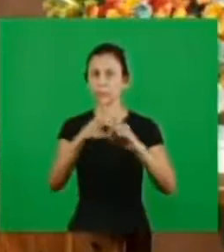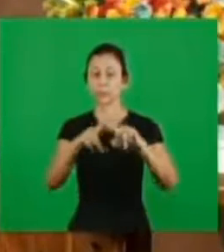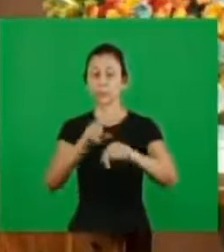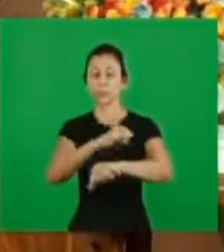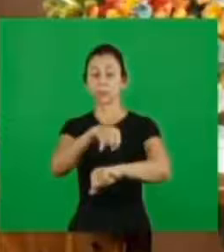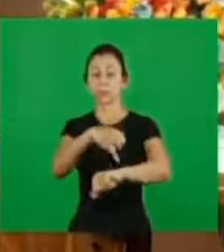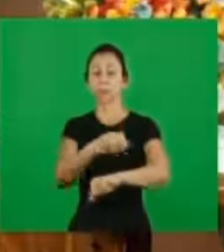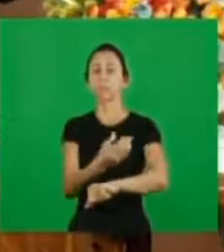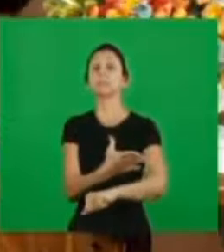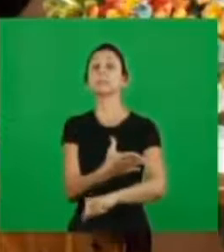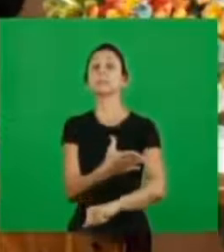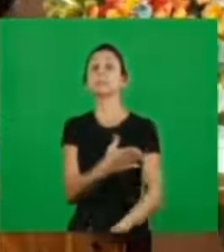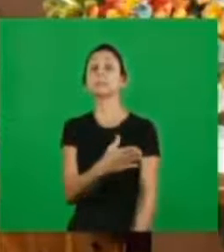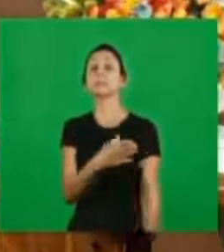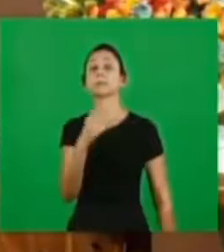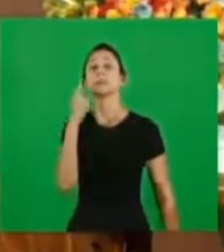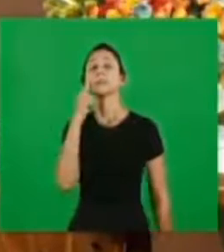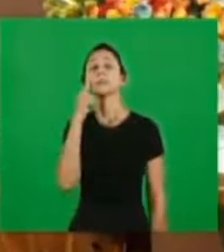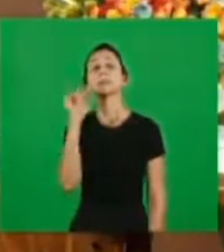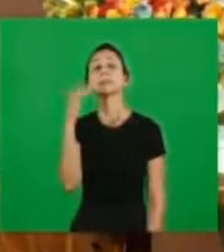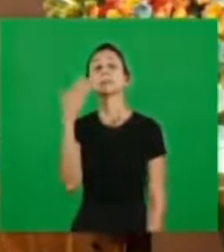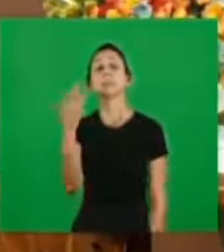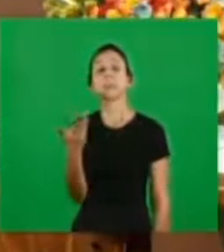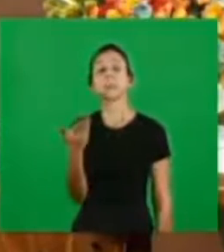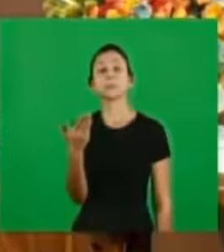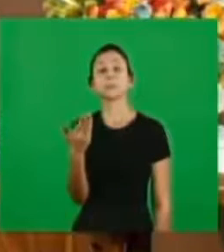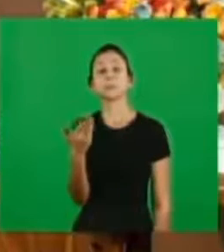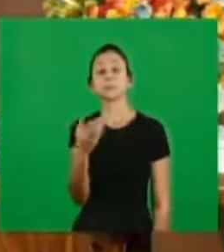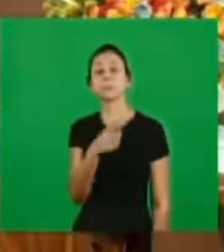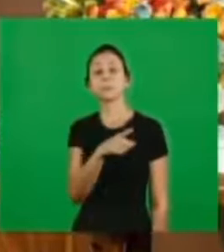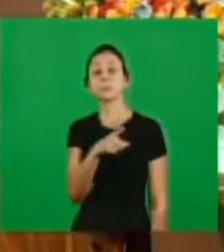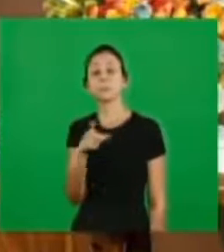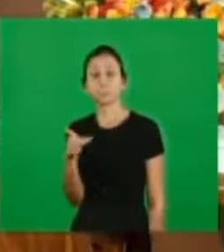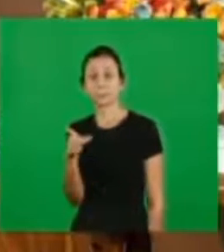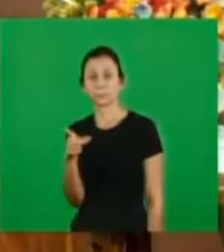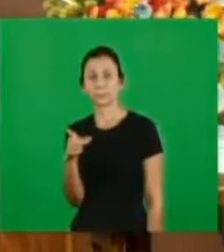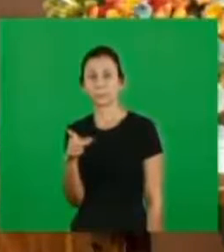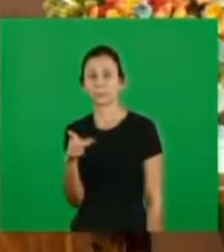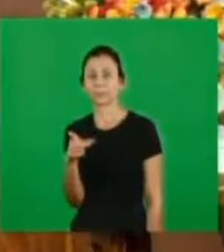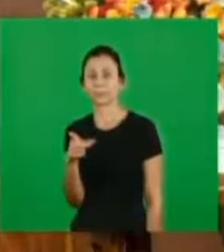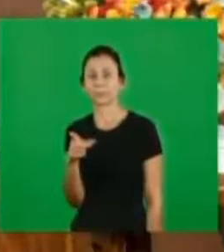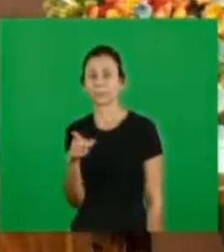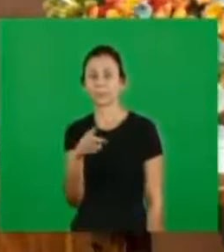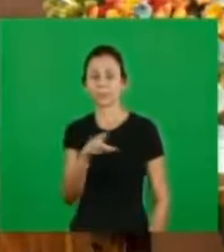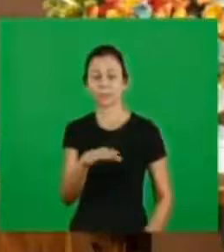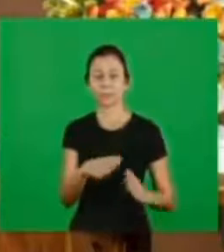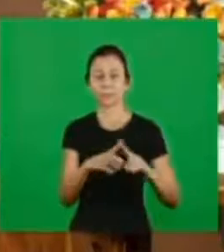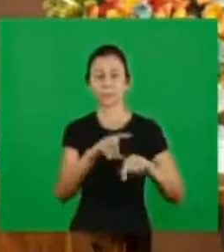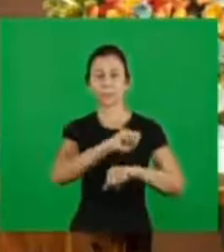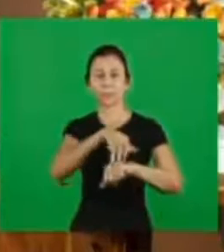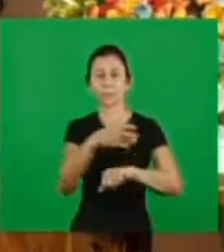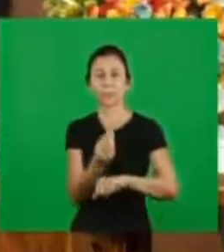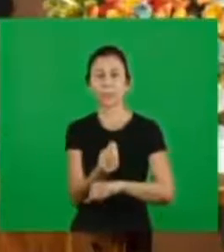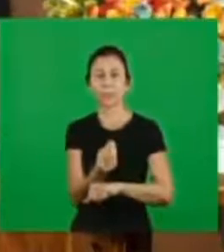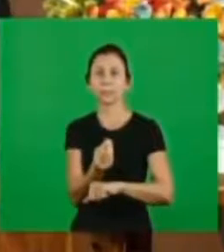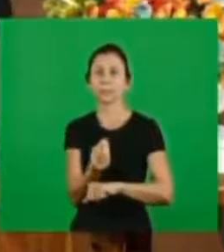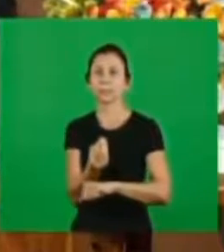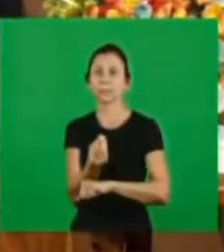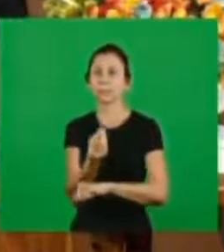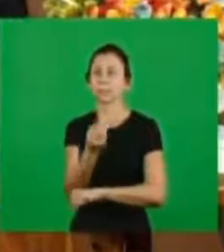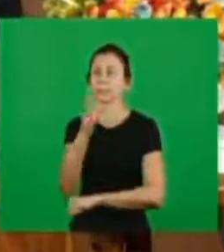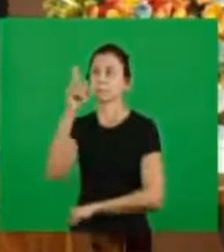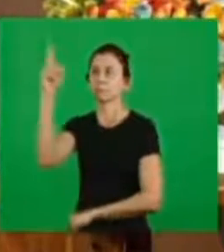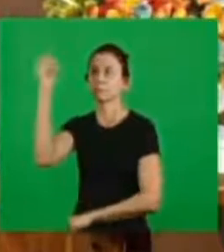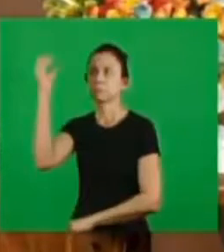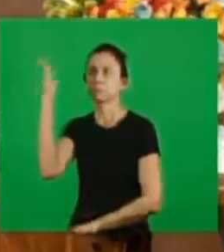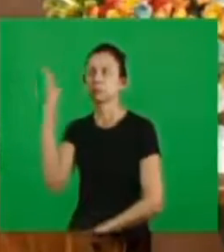Jerusalem, where the desire was to reach the Jews, and the church Antioch was to reach the